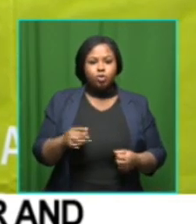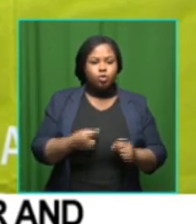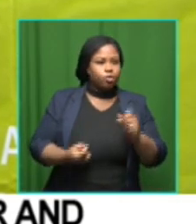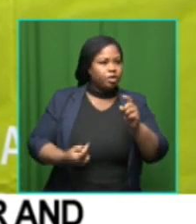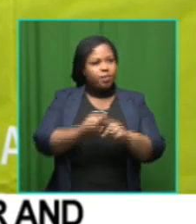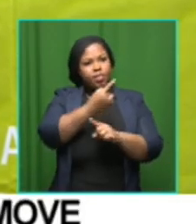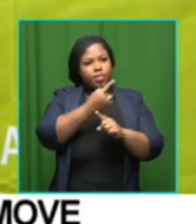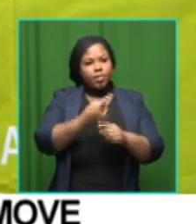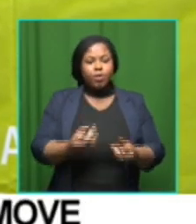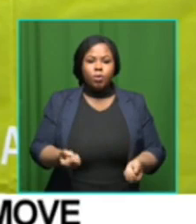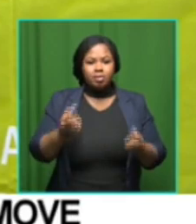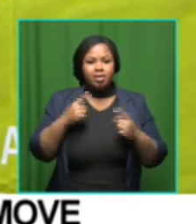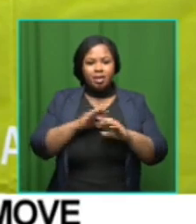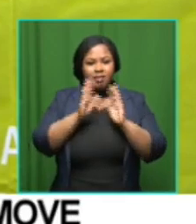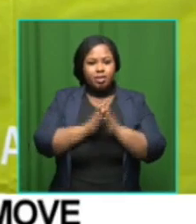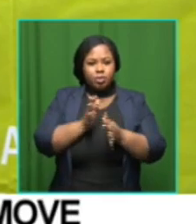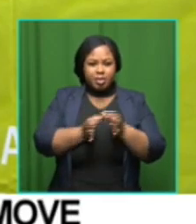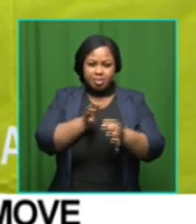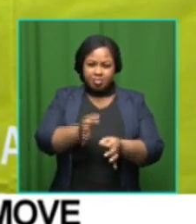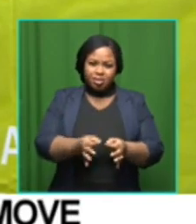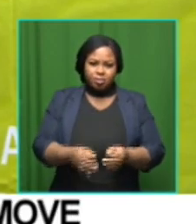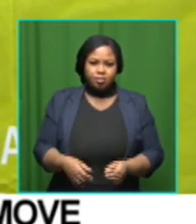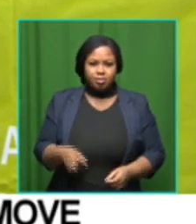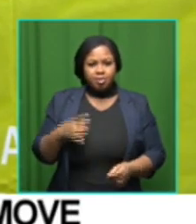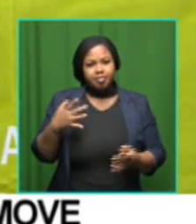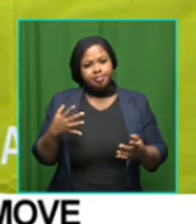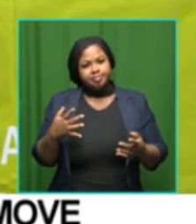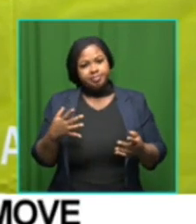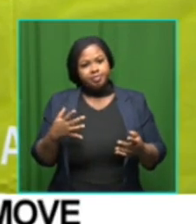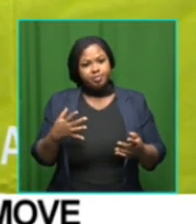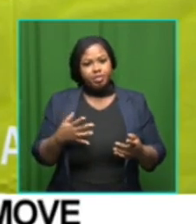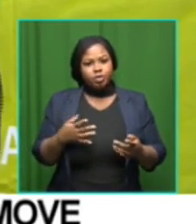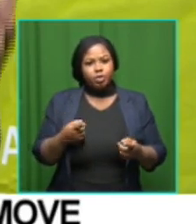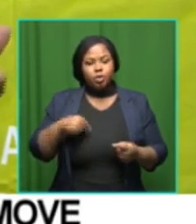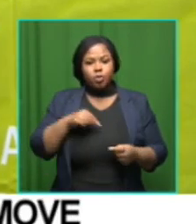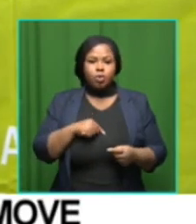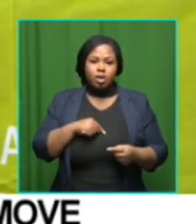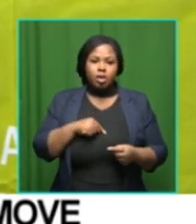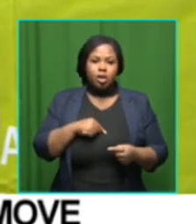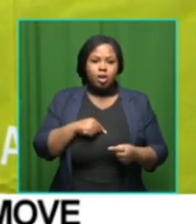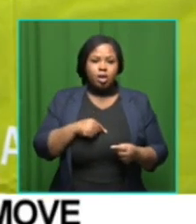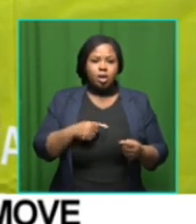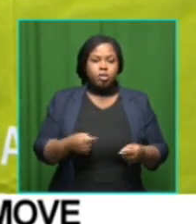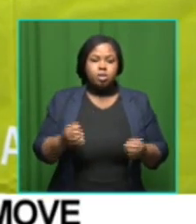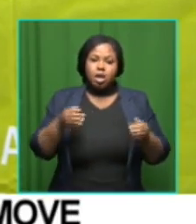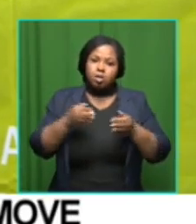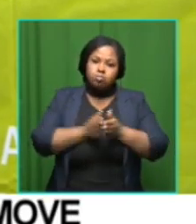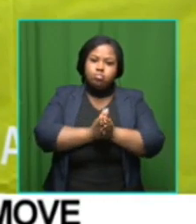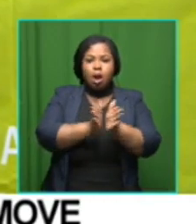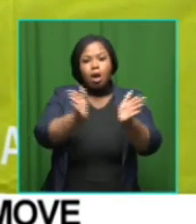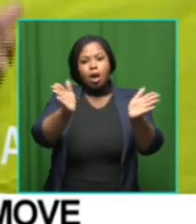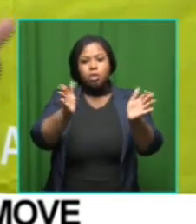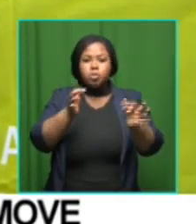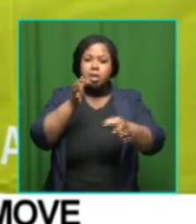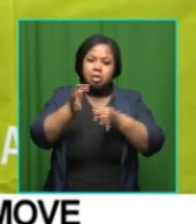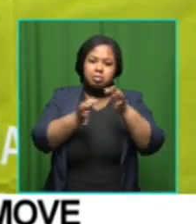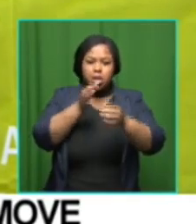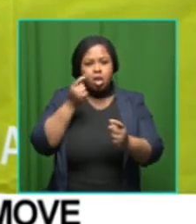saying. So we sometimes make a broad categorization as to what kind of